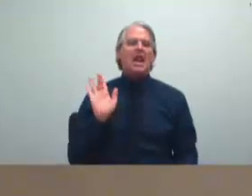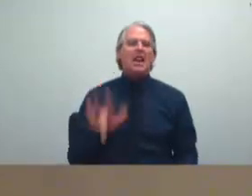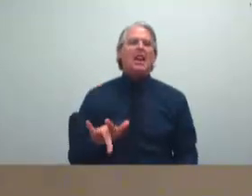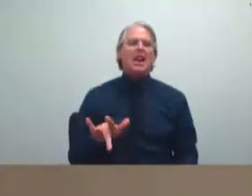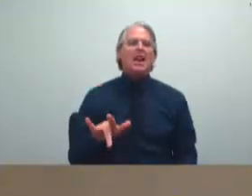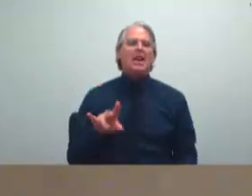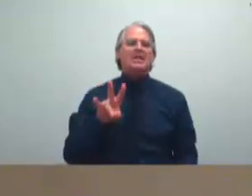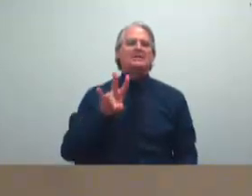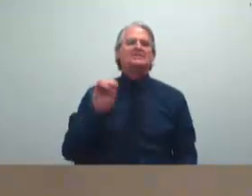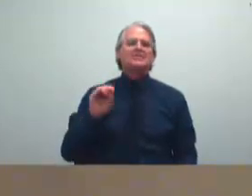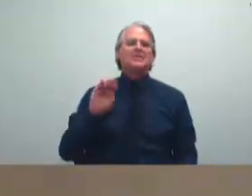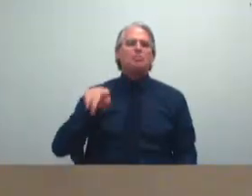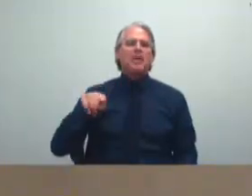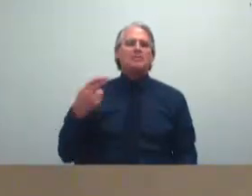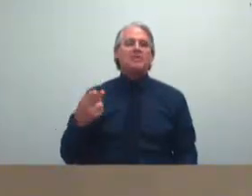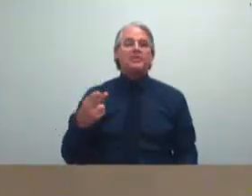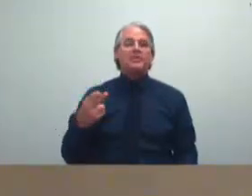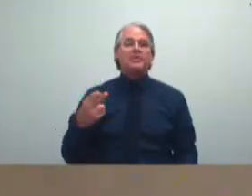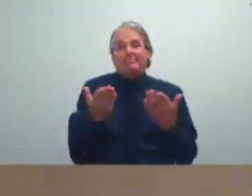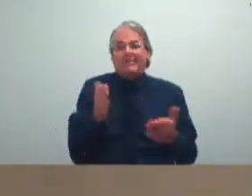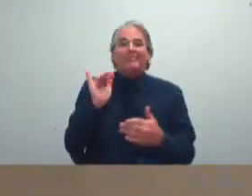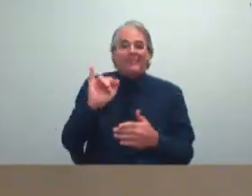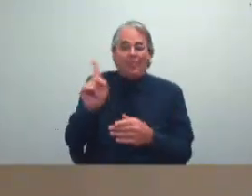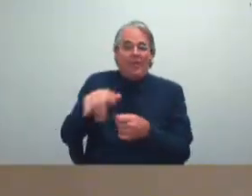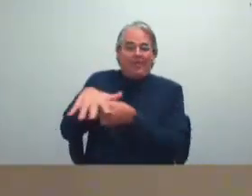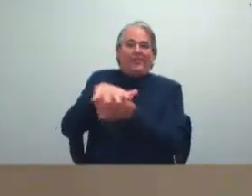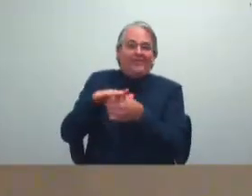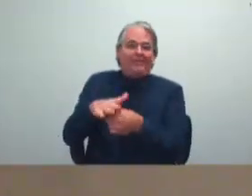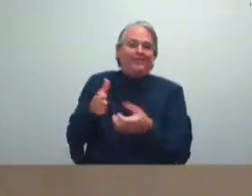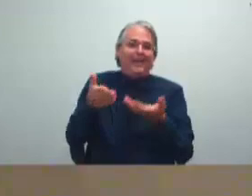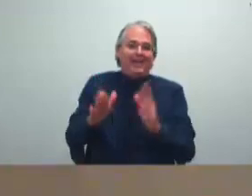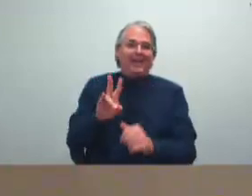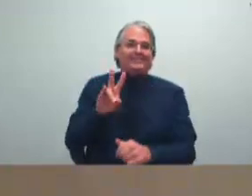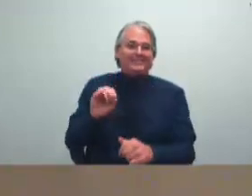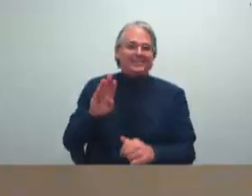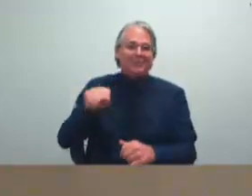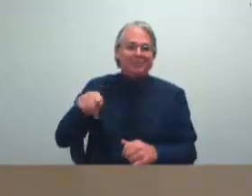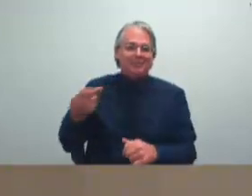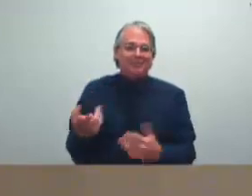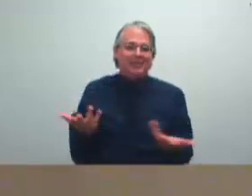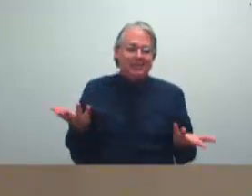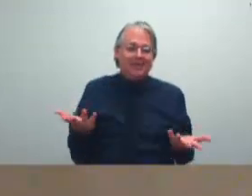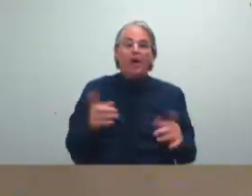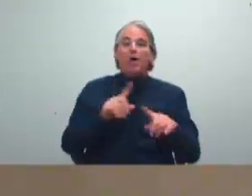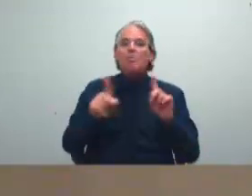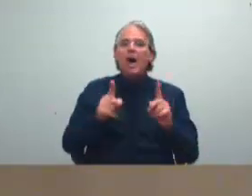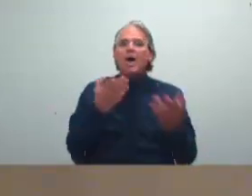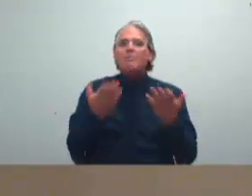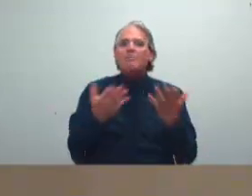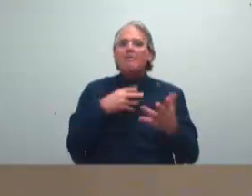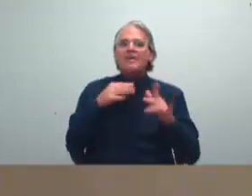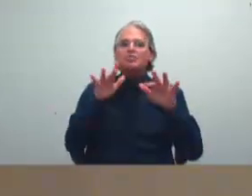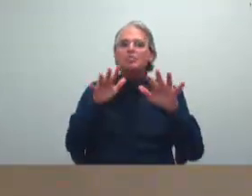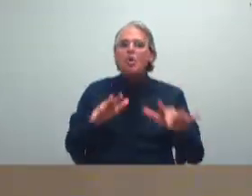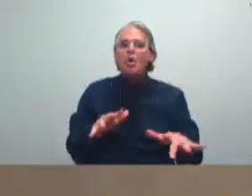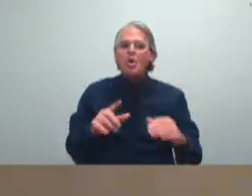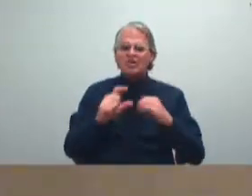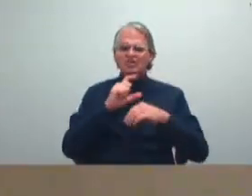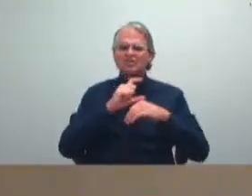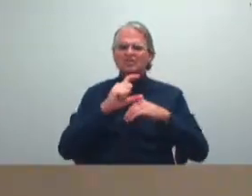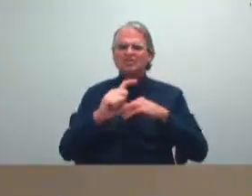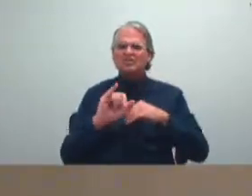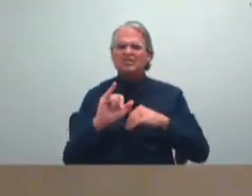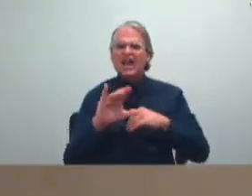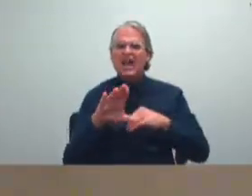be the speed limit on that day. And finally, maybe it's snowing outside and there's ice on the road. And even though the speed limit's 65,